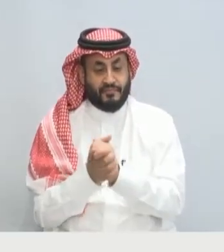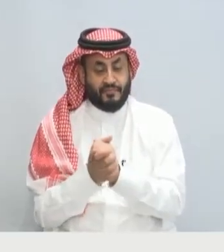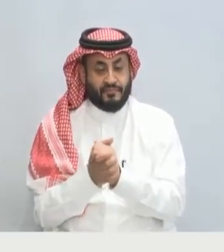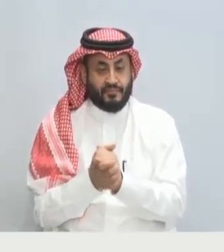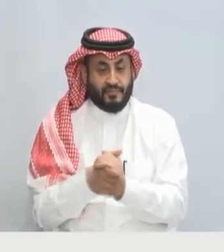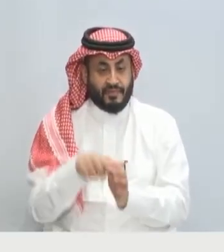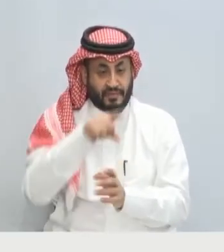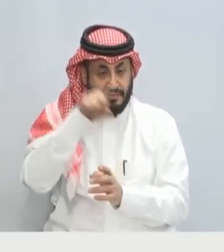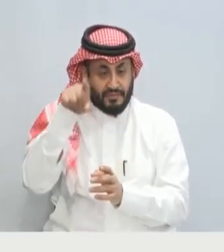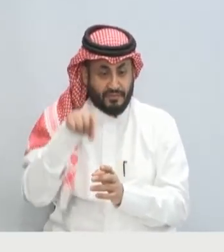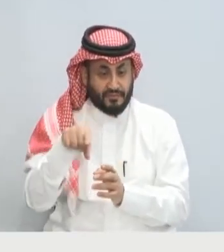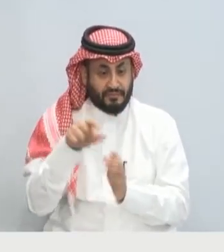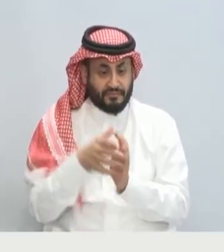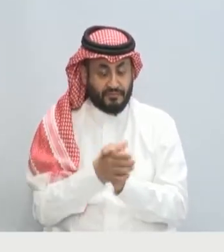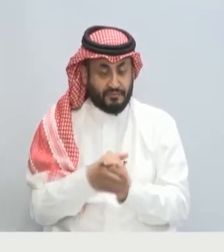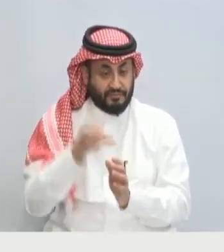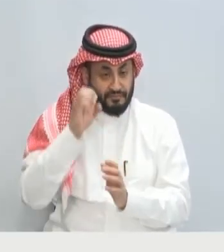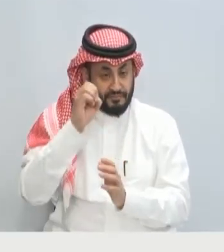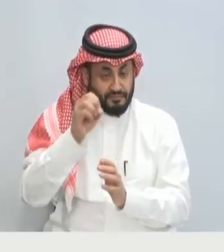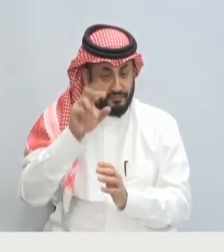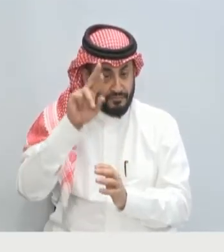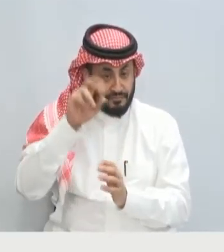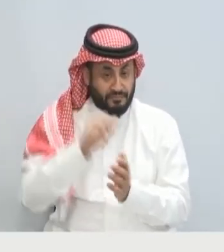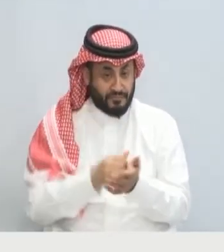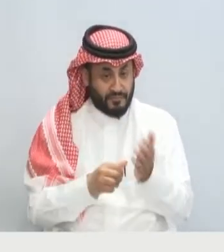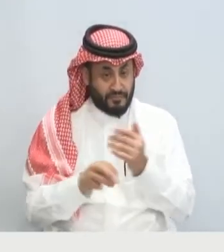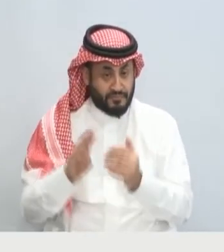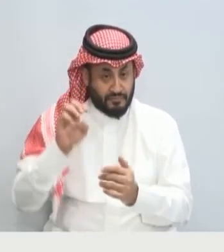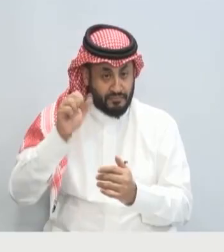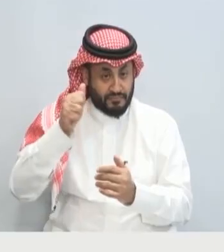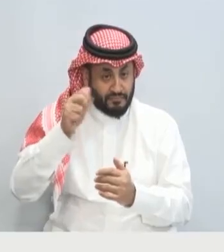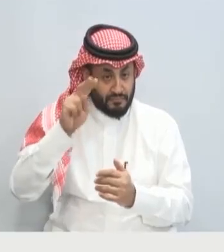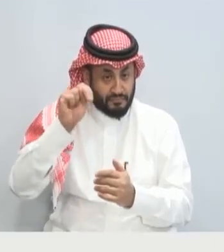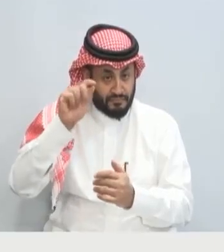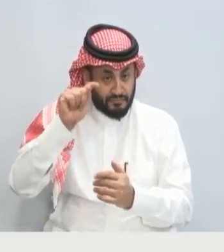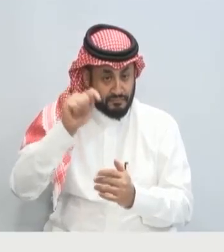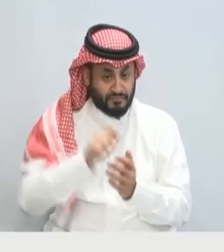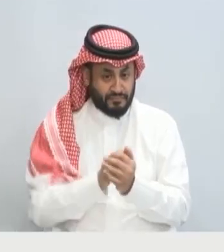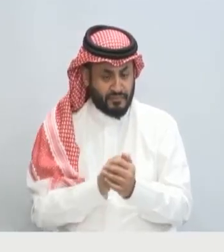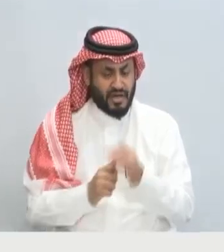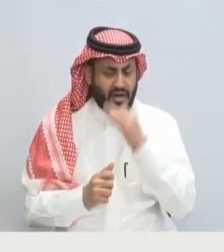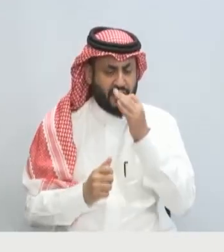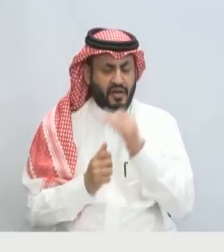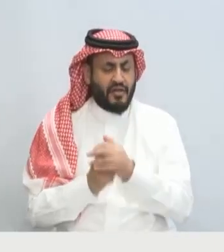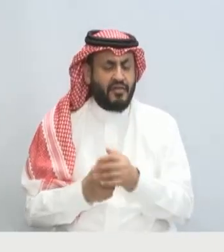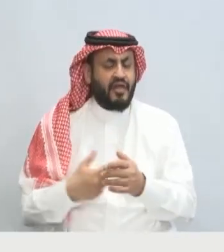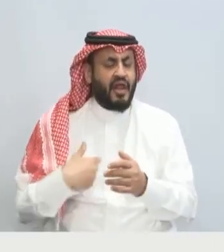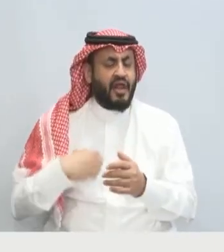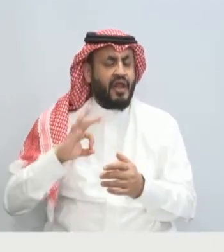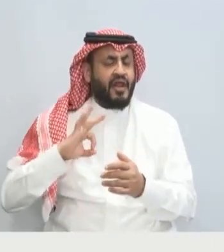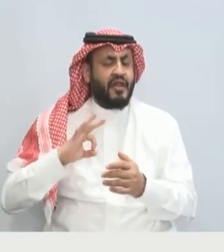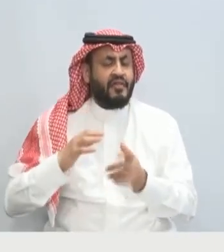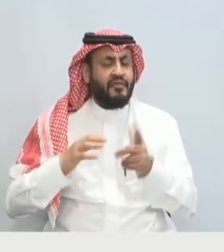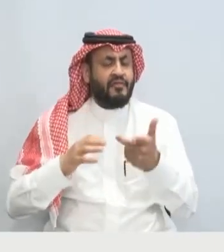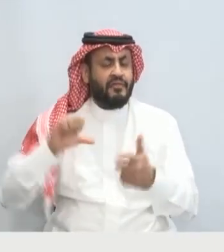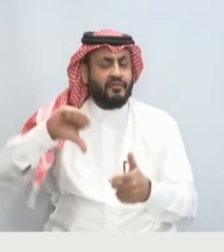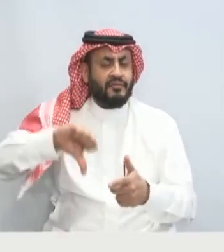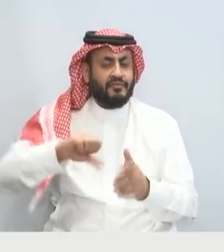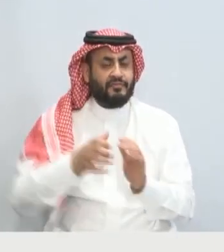to ask questions with or, want, and say what I like and what I don't